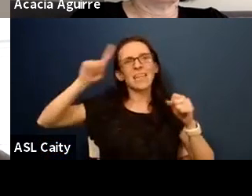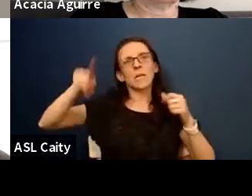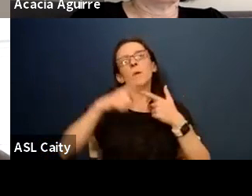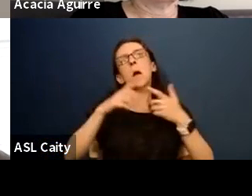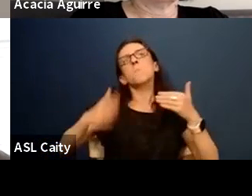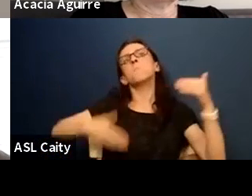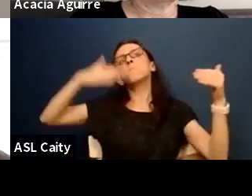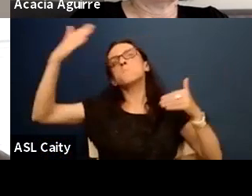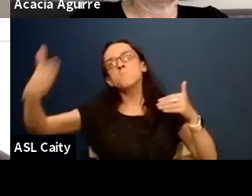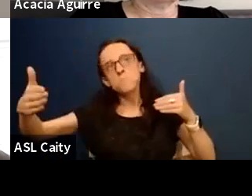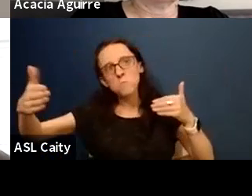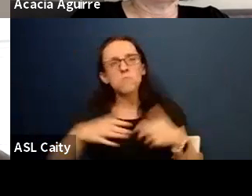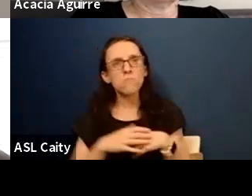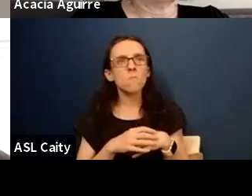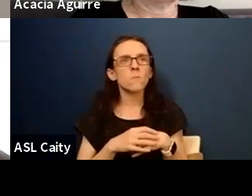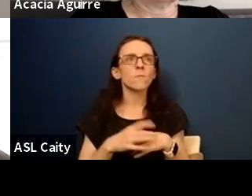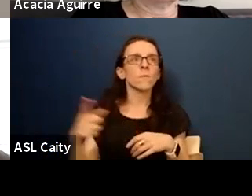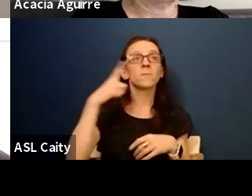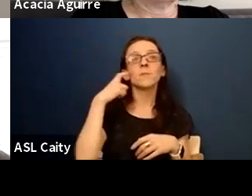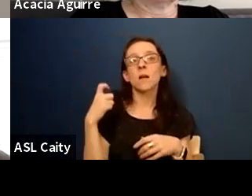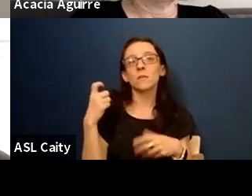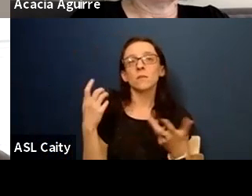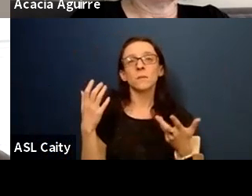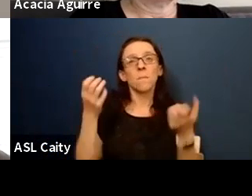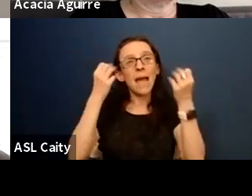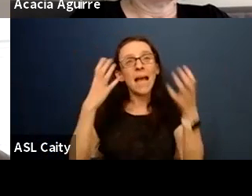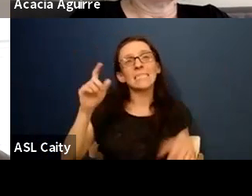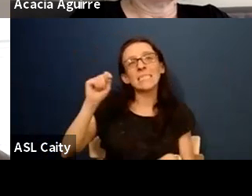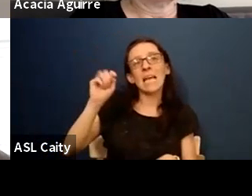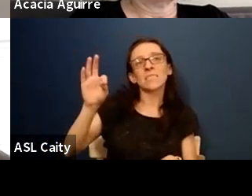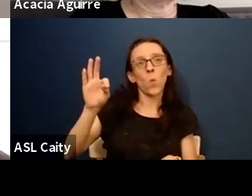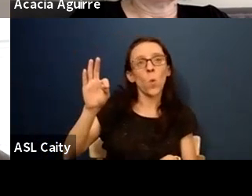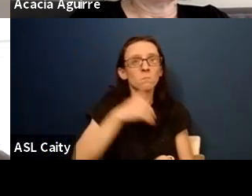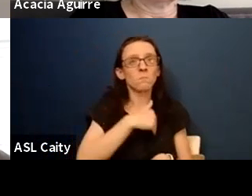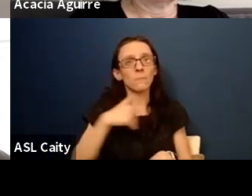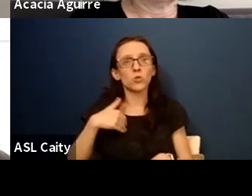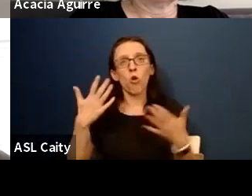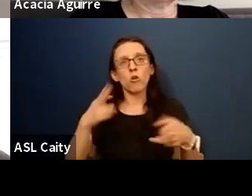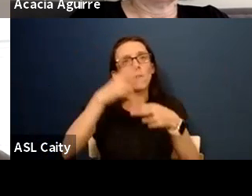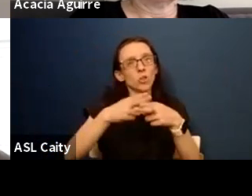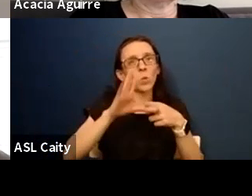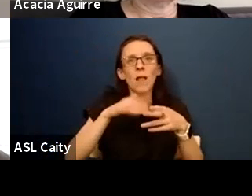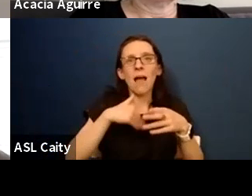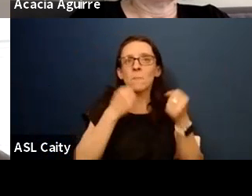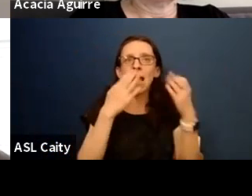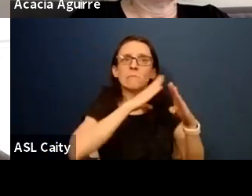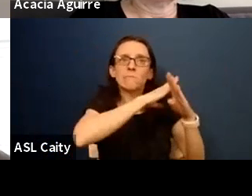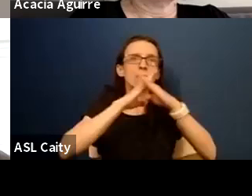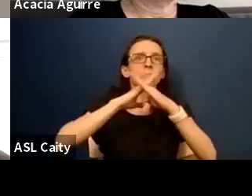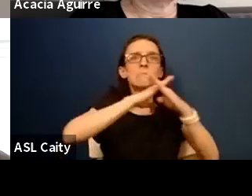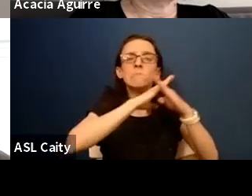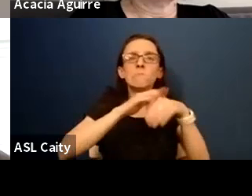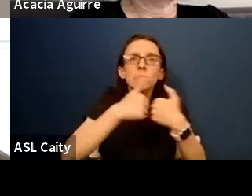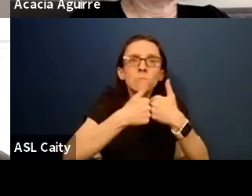the difficulty that many task force members suggested were of concern